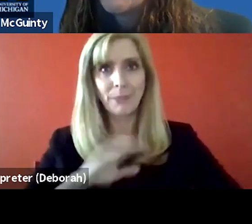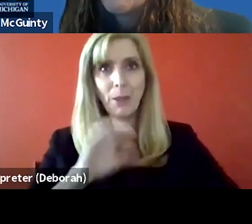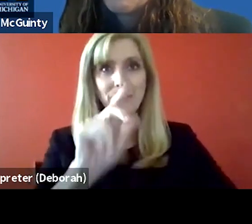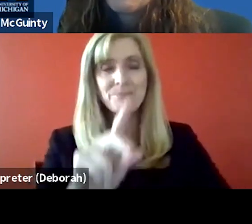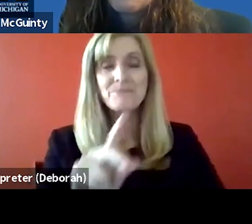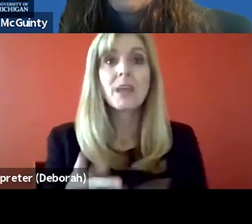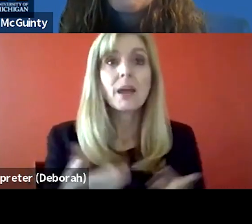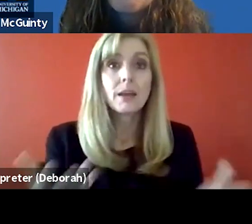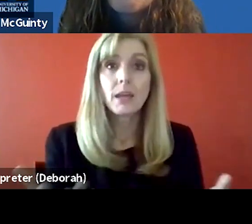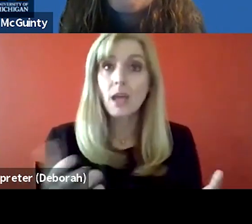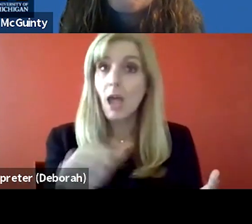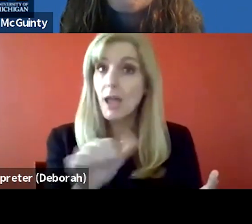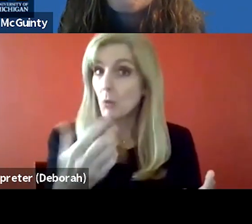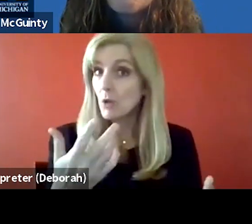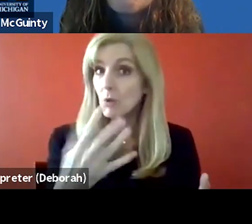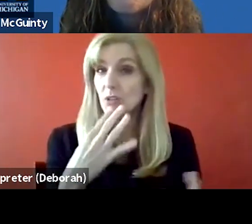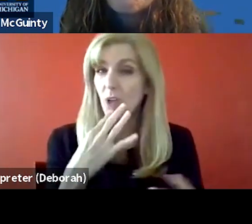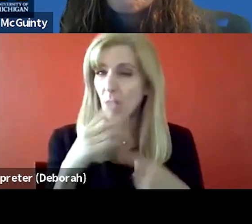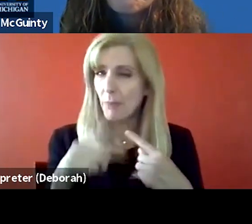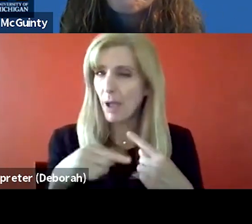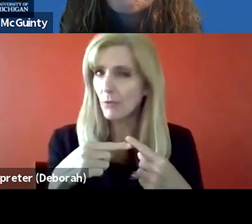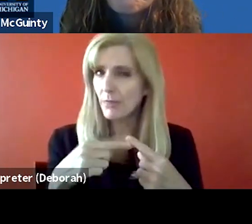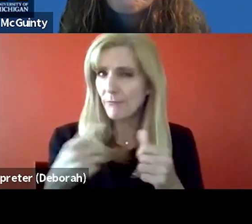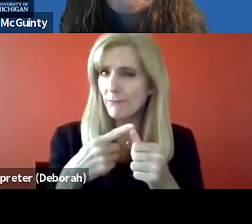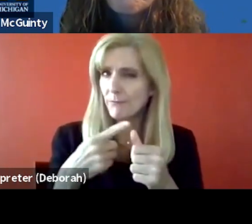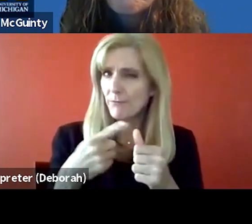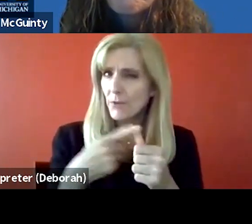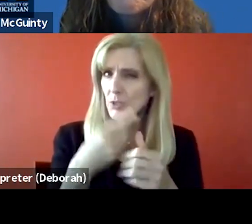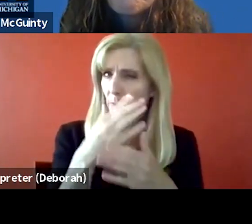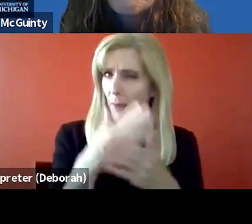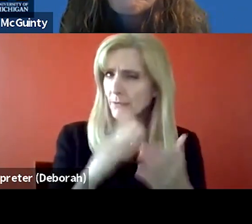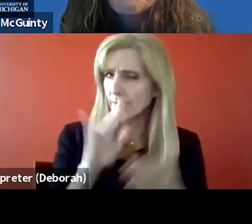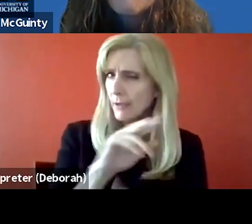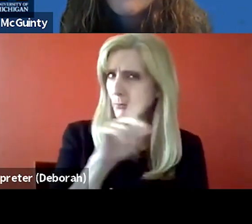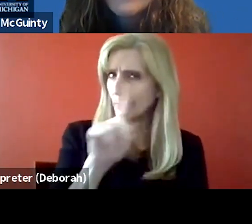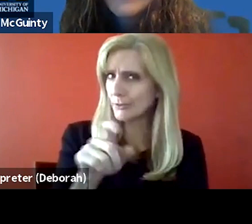Anyone else want to speak to the first part of that question? There is a part 2.